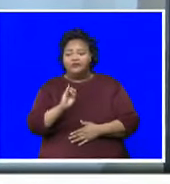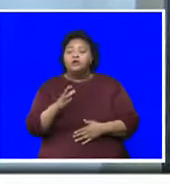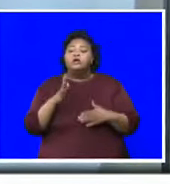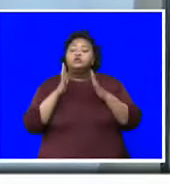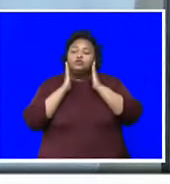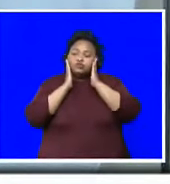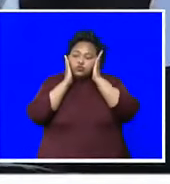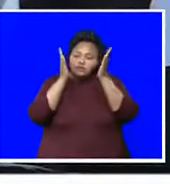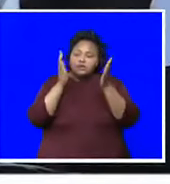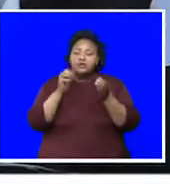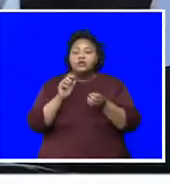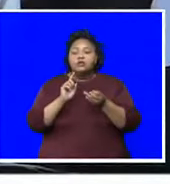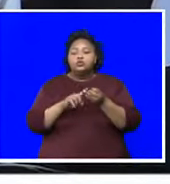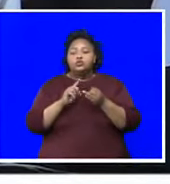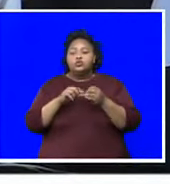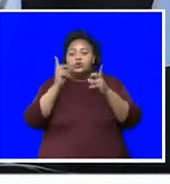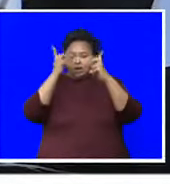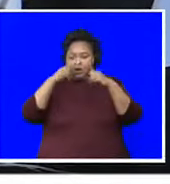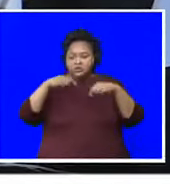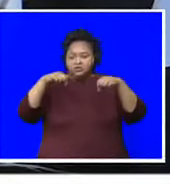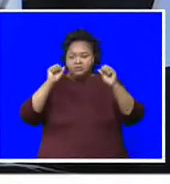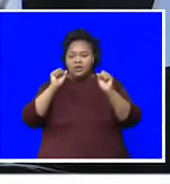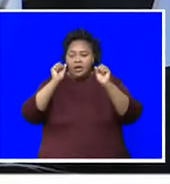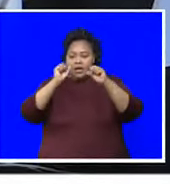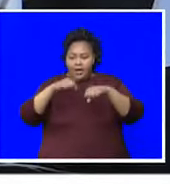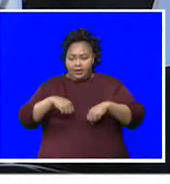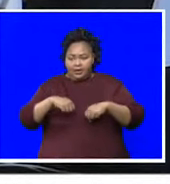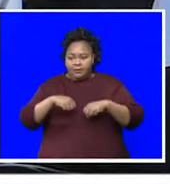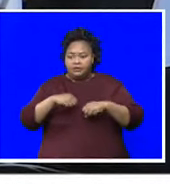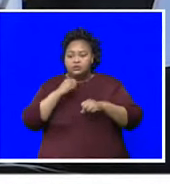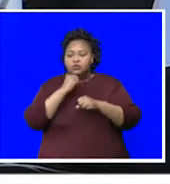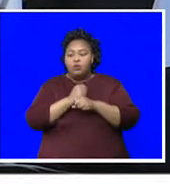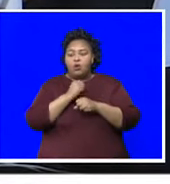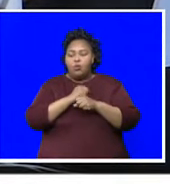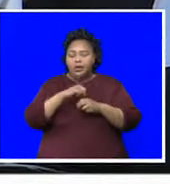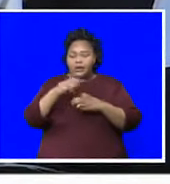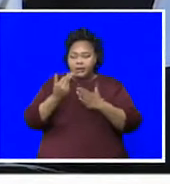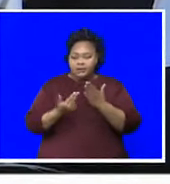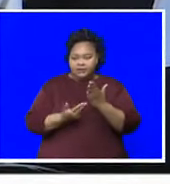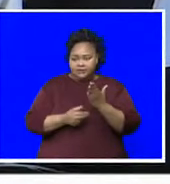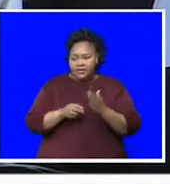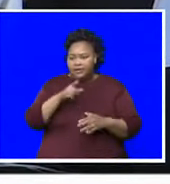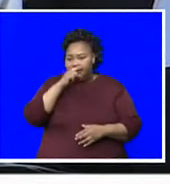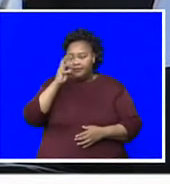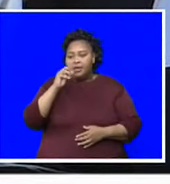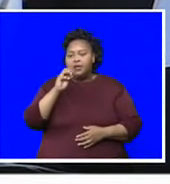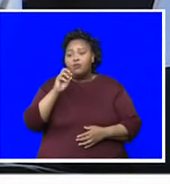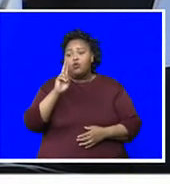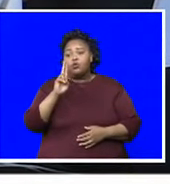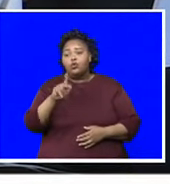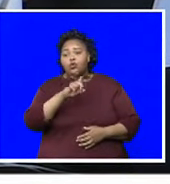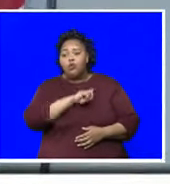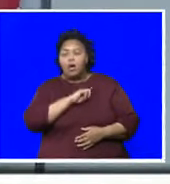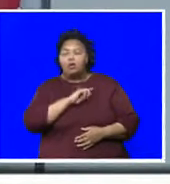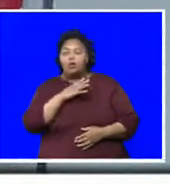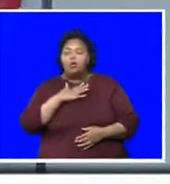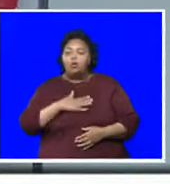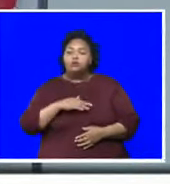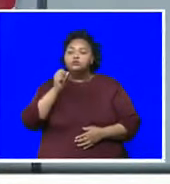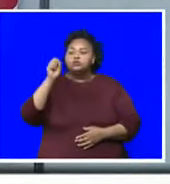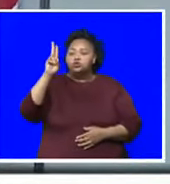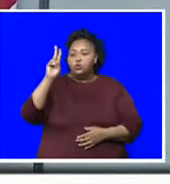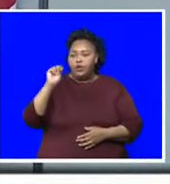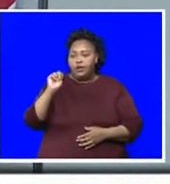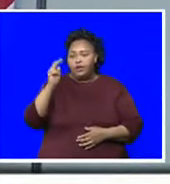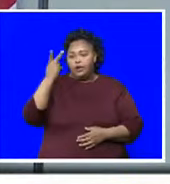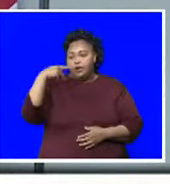Eswatini signed a technical cooperation with the government of Japan to take significant steps towards achieving some of the